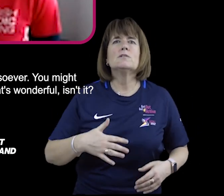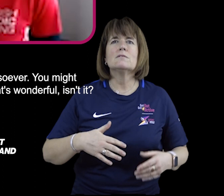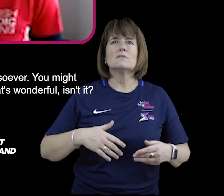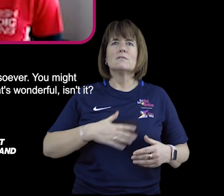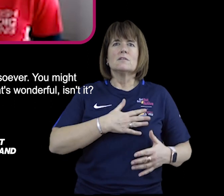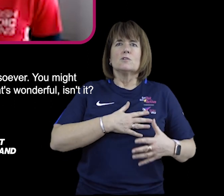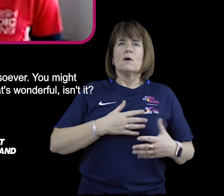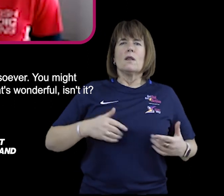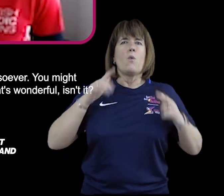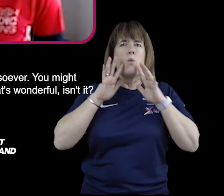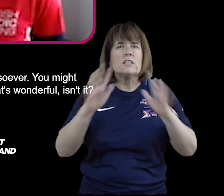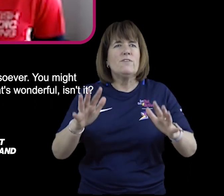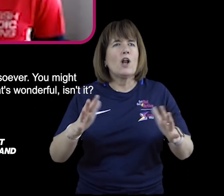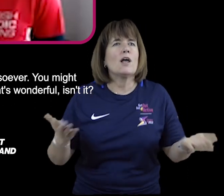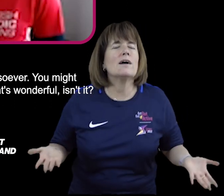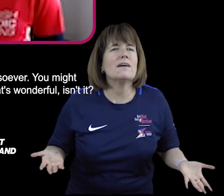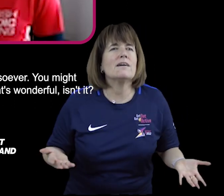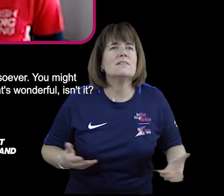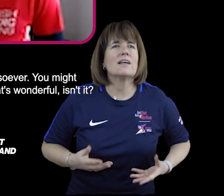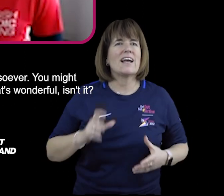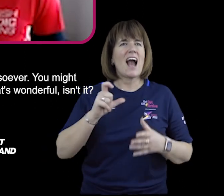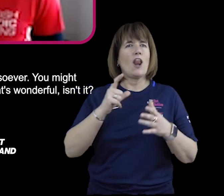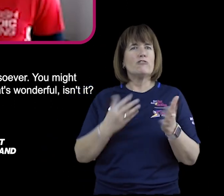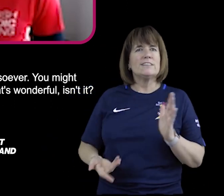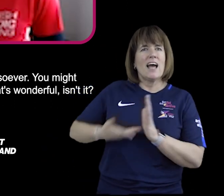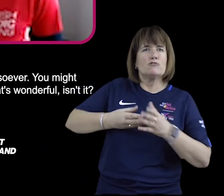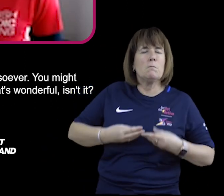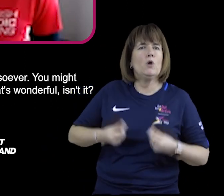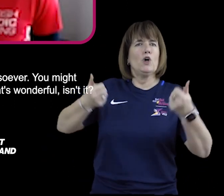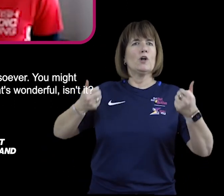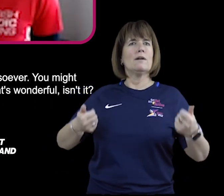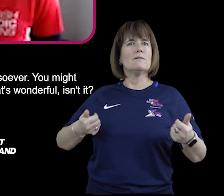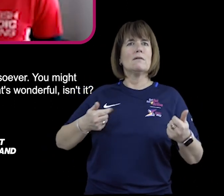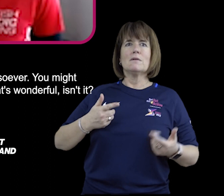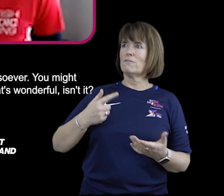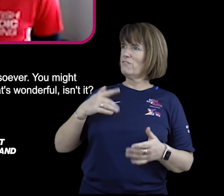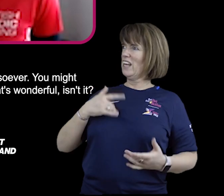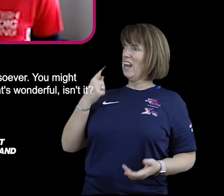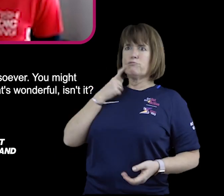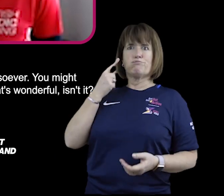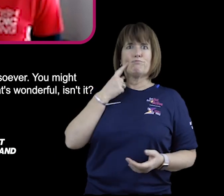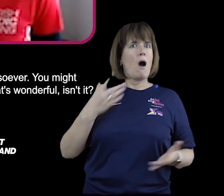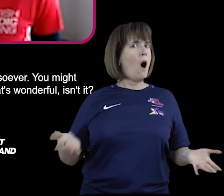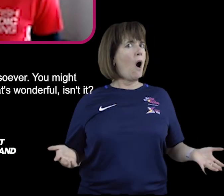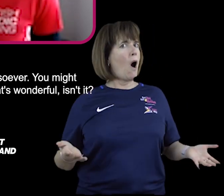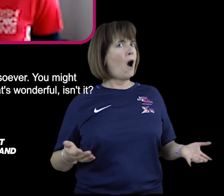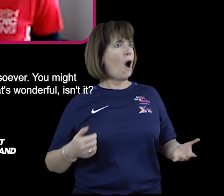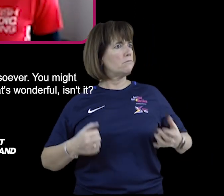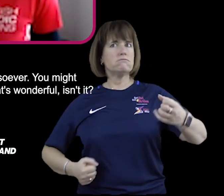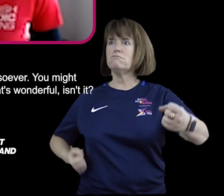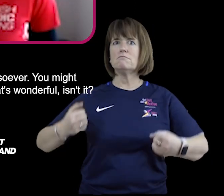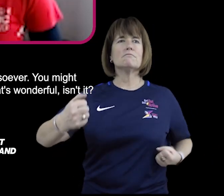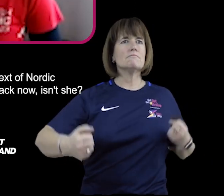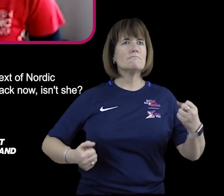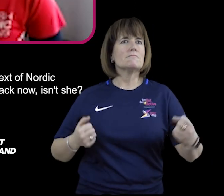might be breathing a bit harder, but it doesn't hurt. So that's wonderful, isn't it? Burns extra calories, but it actually feels